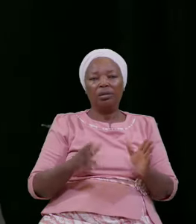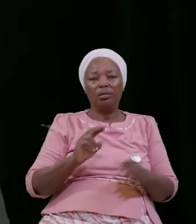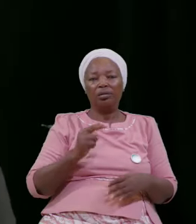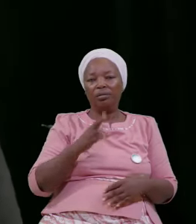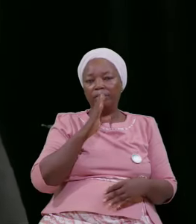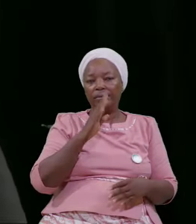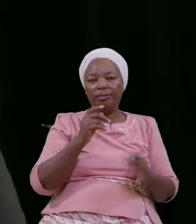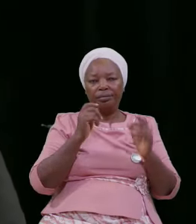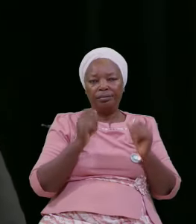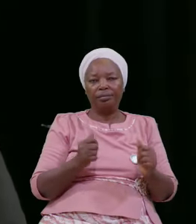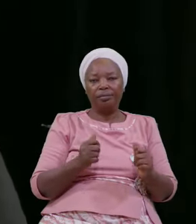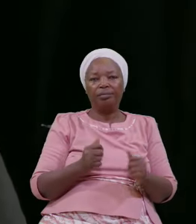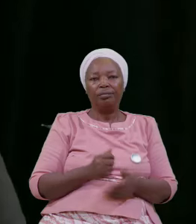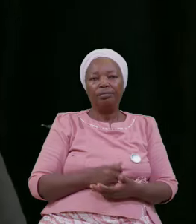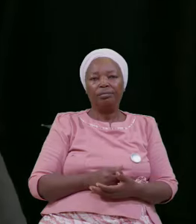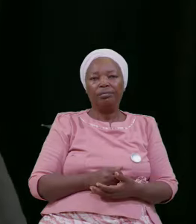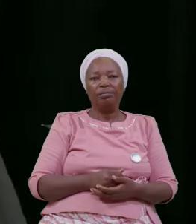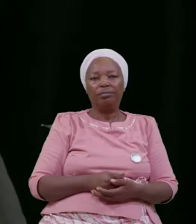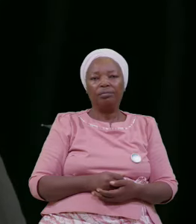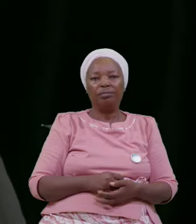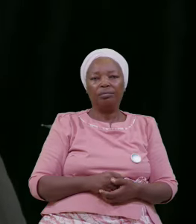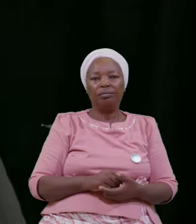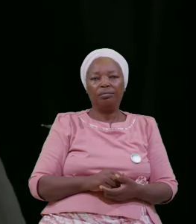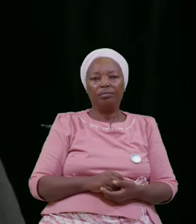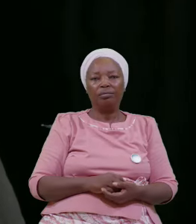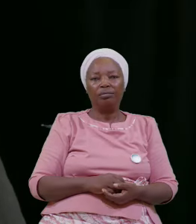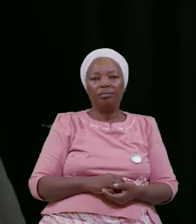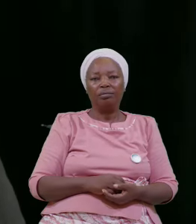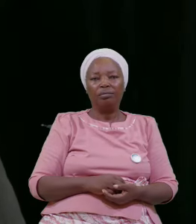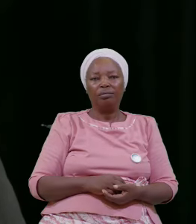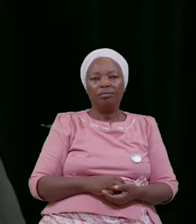but ensure you are taking the right information.